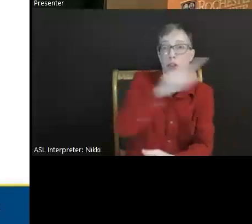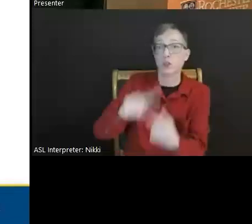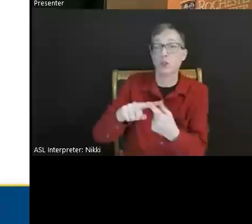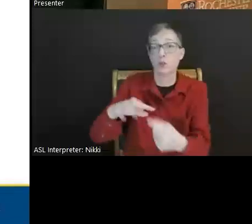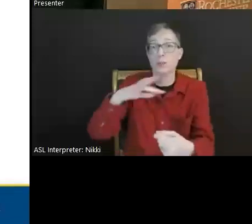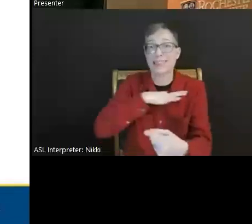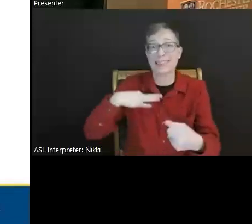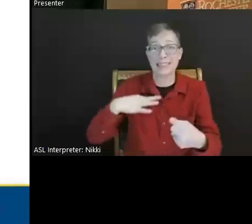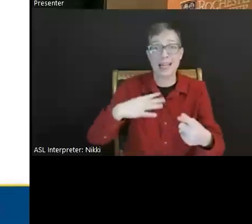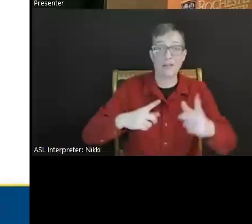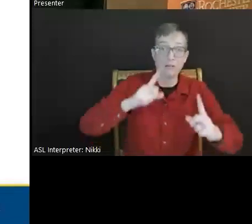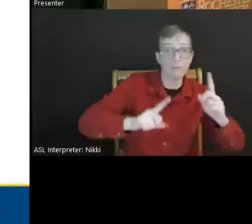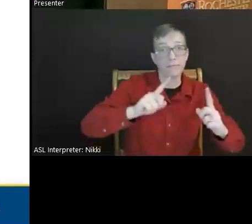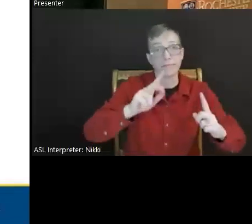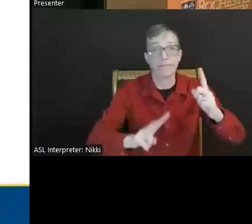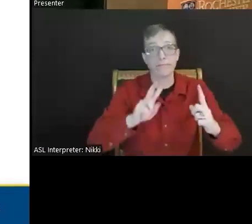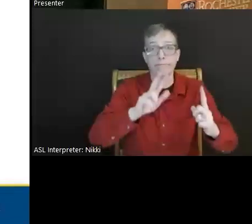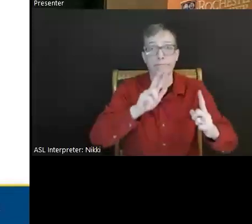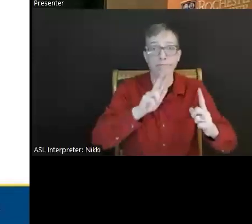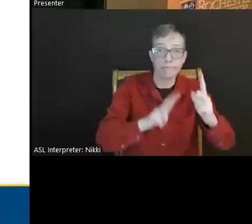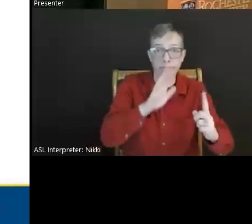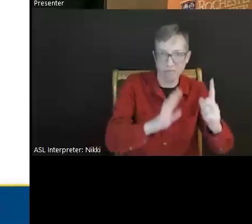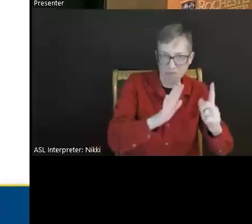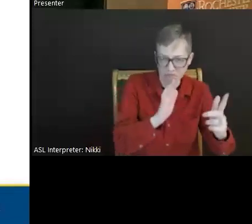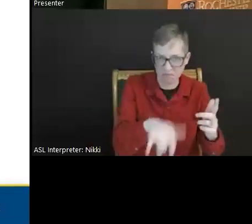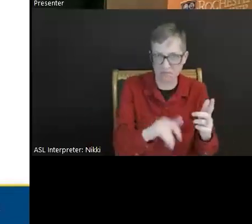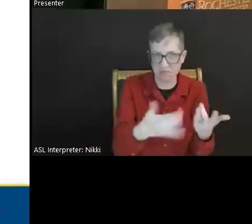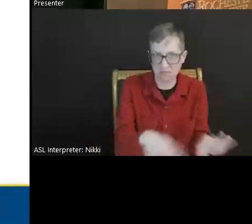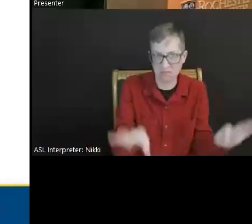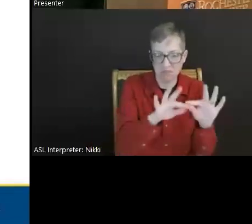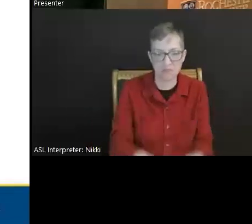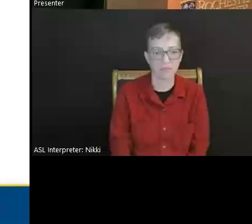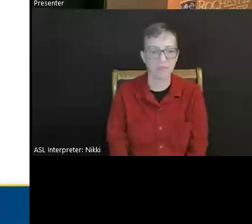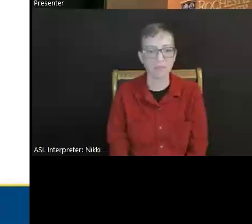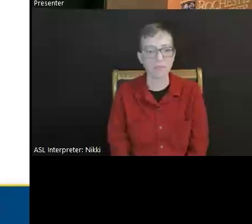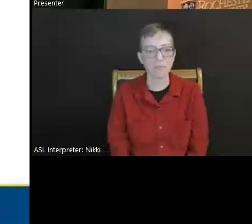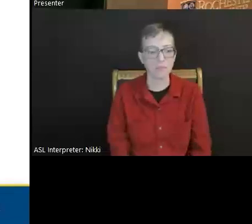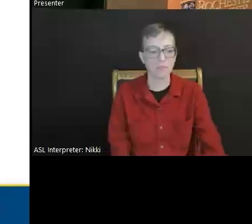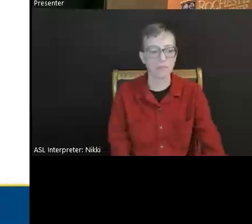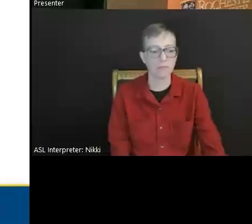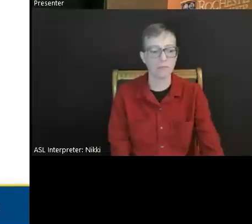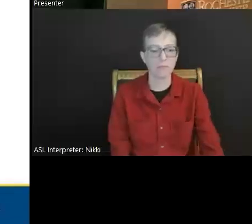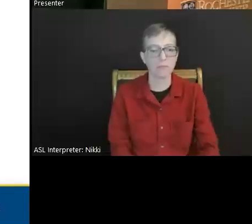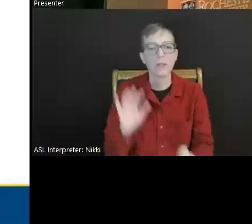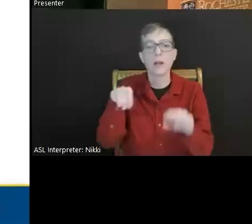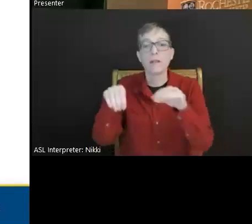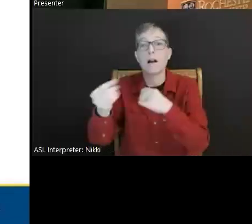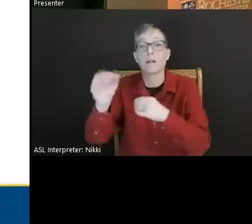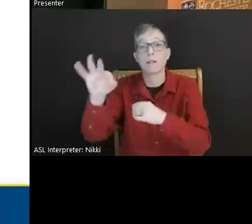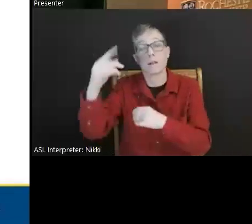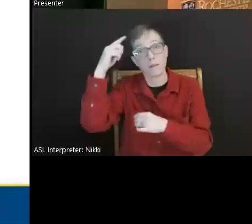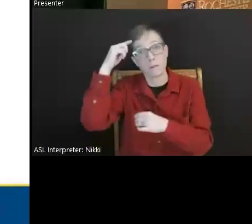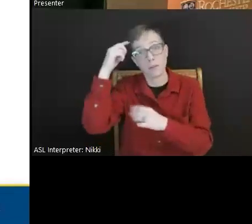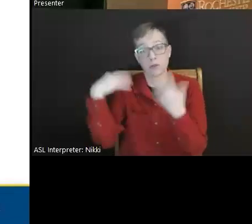Project ACT was developed alongside the Office of Mental Health as a first attempt at providing forensically